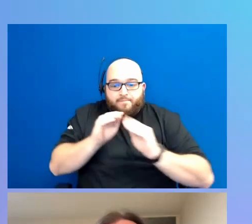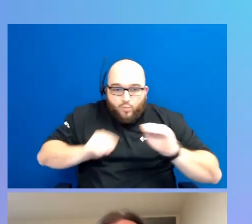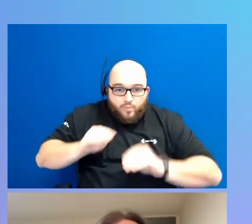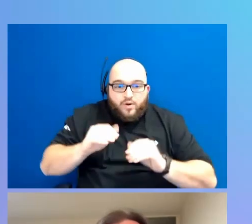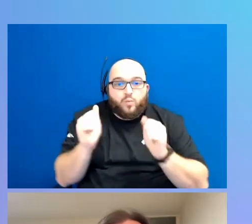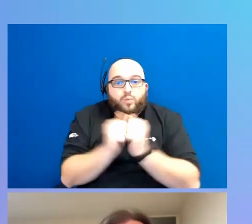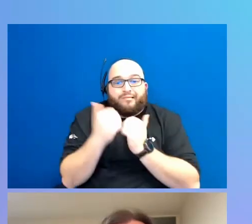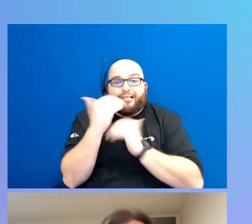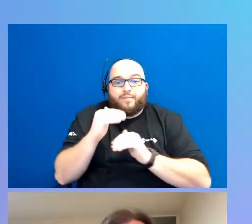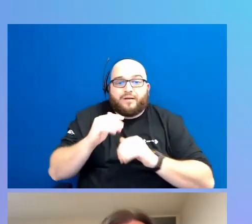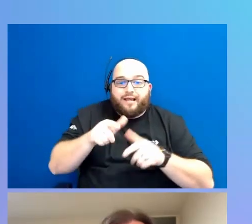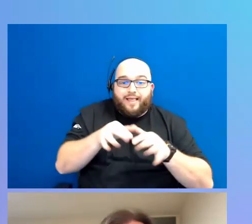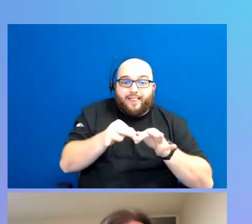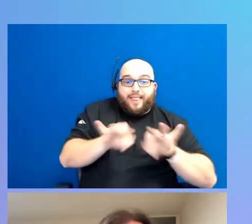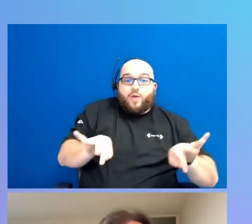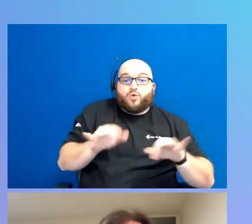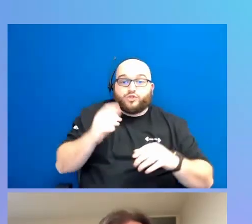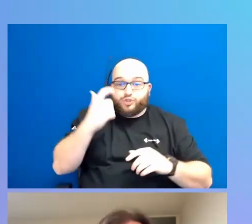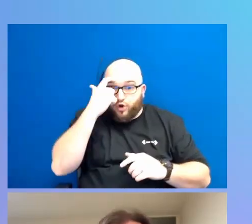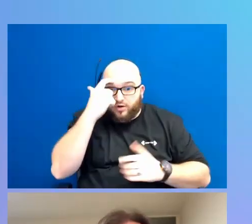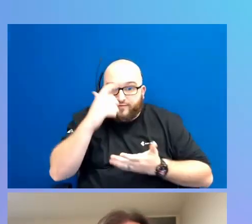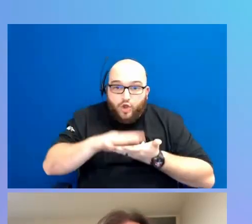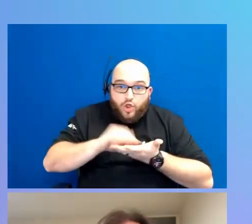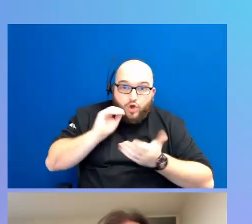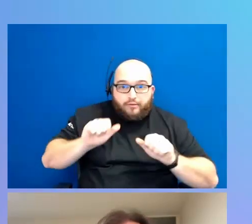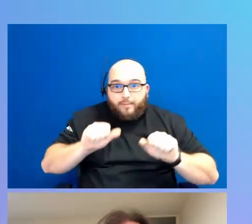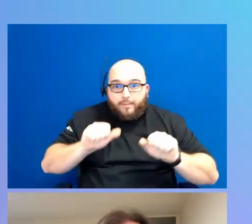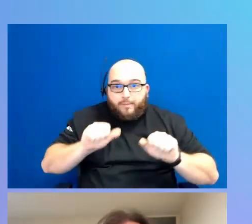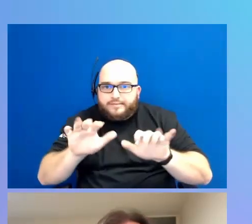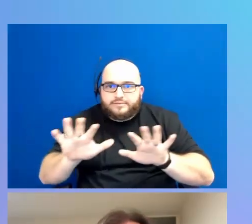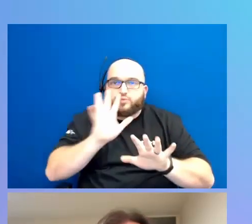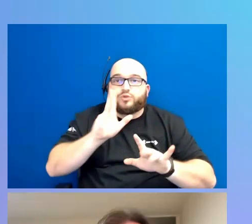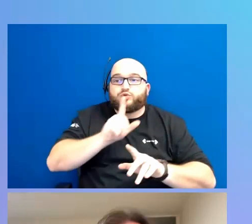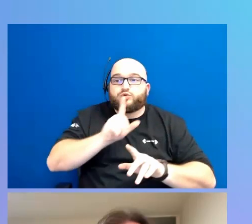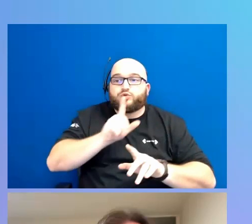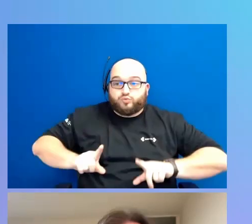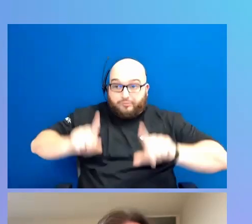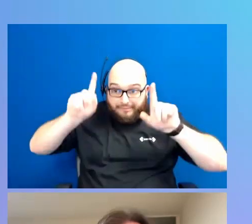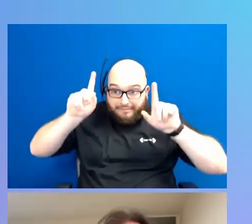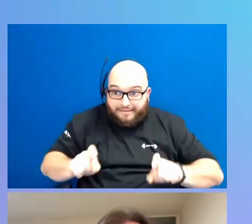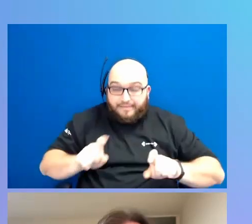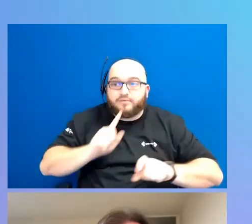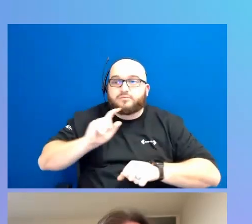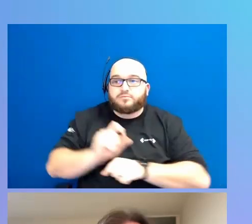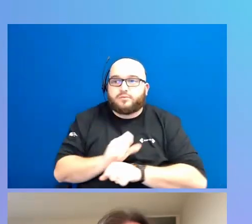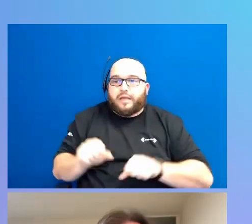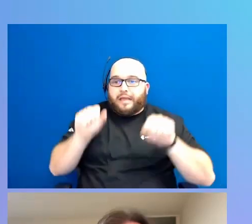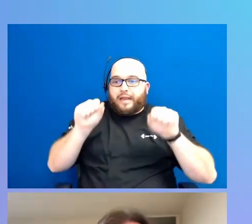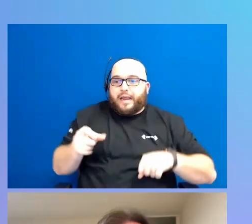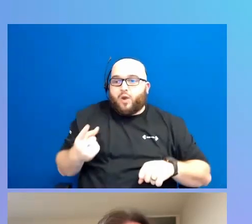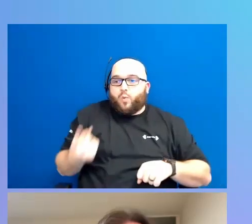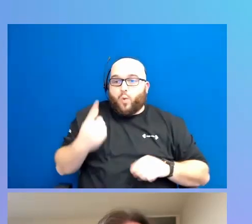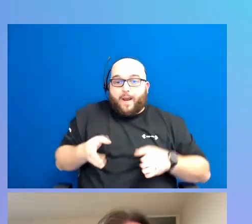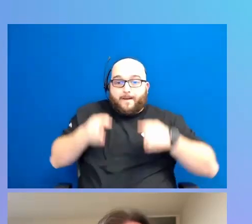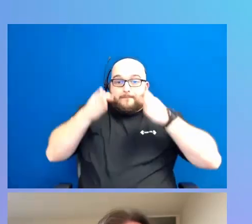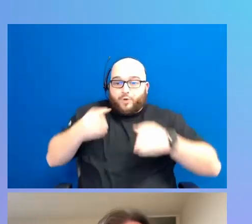limited language, cognitive, and learning abilities? And so it's the true test of, can a person have a possibility of